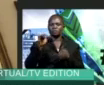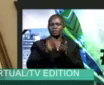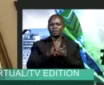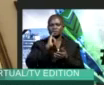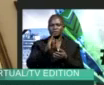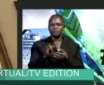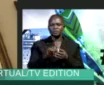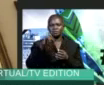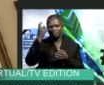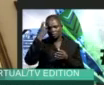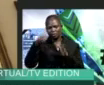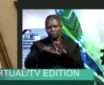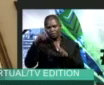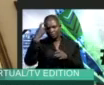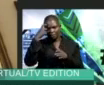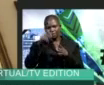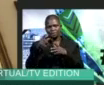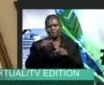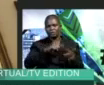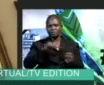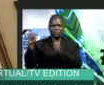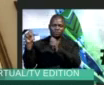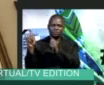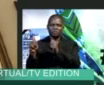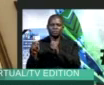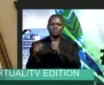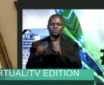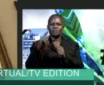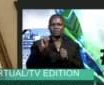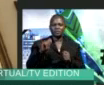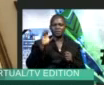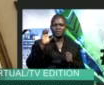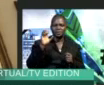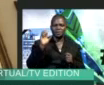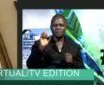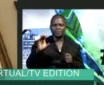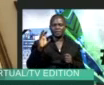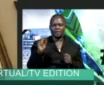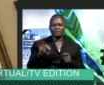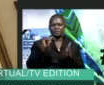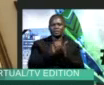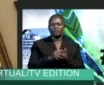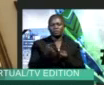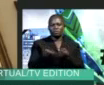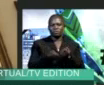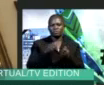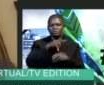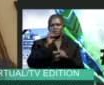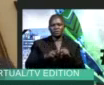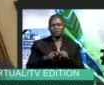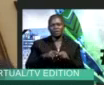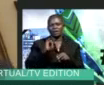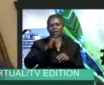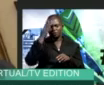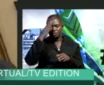the purview of government is the Transmission Company of Nigeria, TCN, which controls the national grid. And I